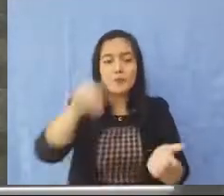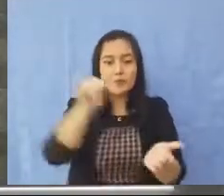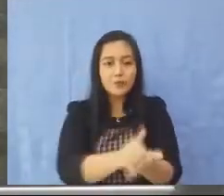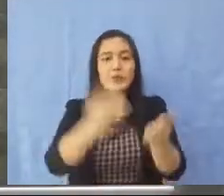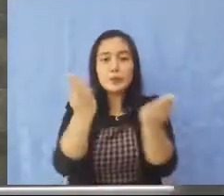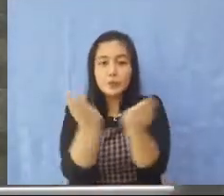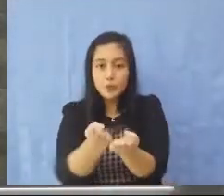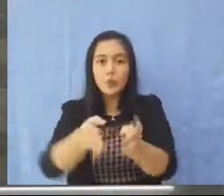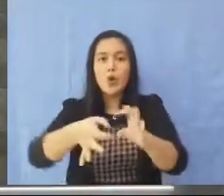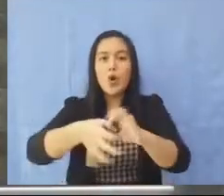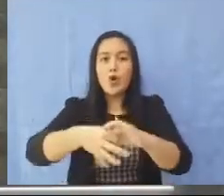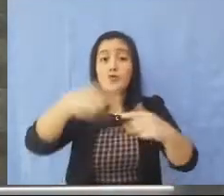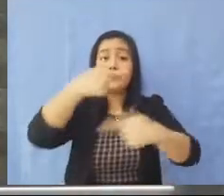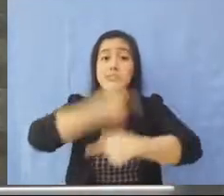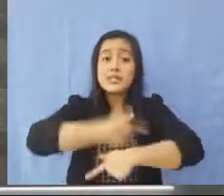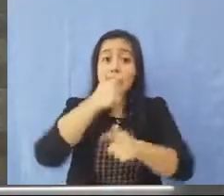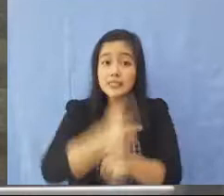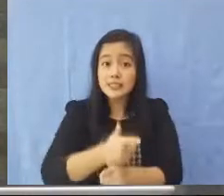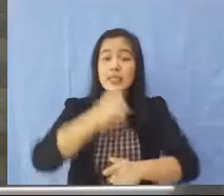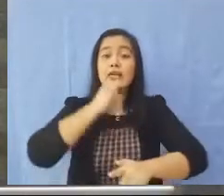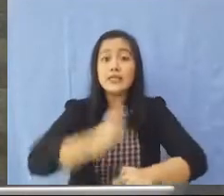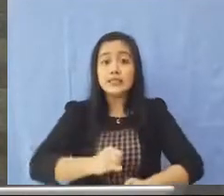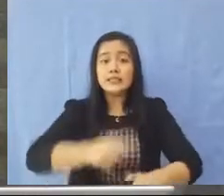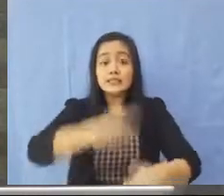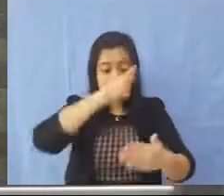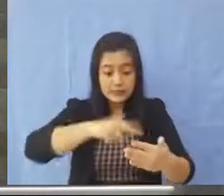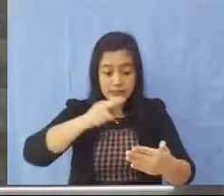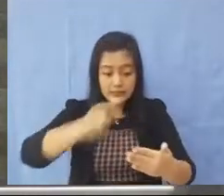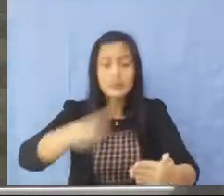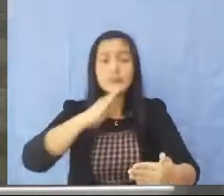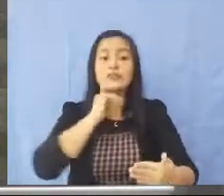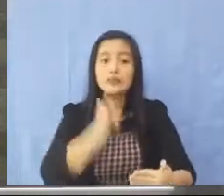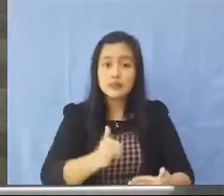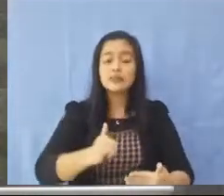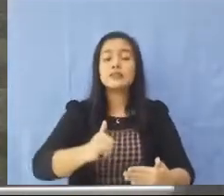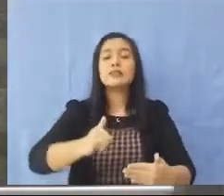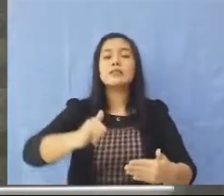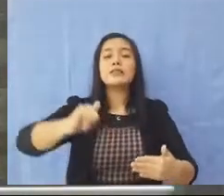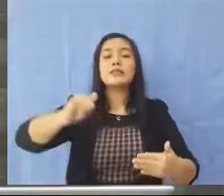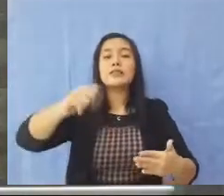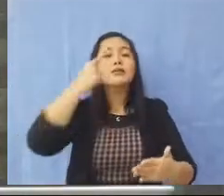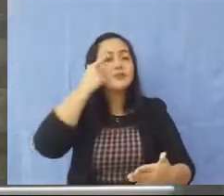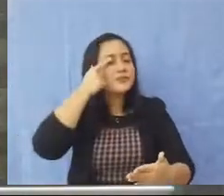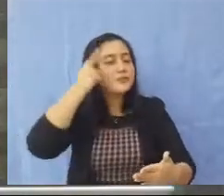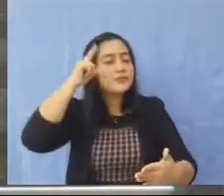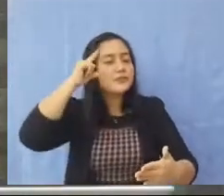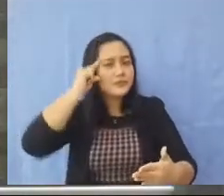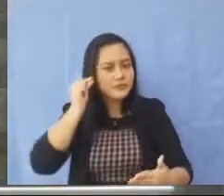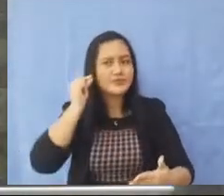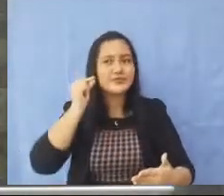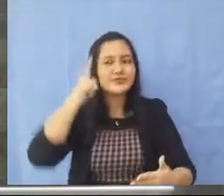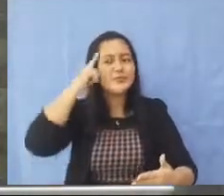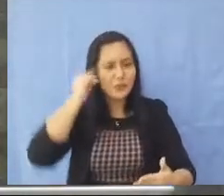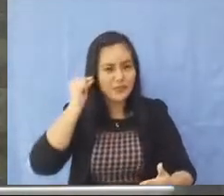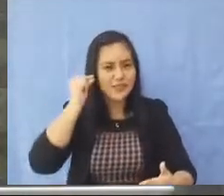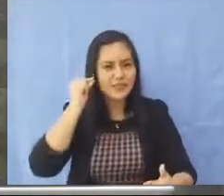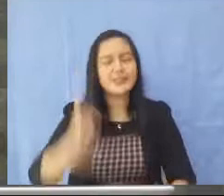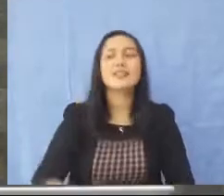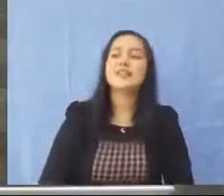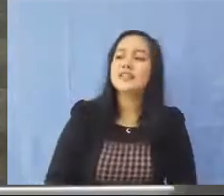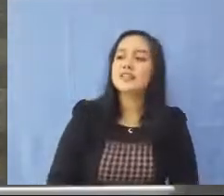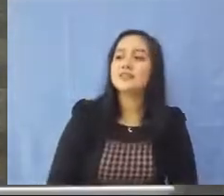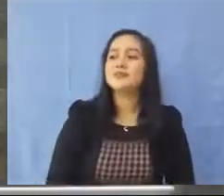of the books of Moses na kanyang inauthor. And, sabi ko nga po sa inyo that if there